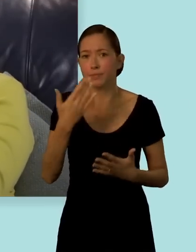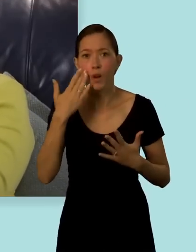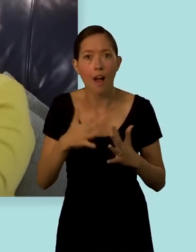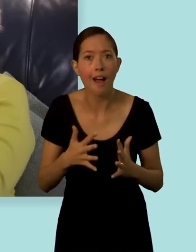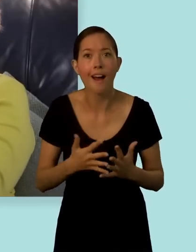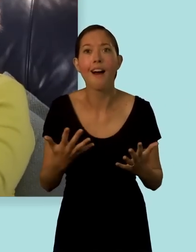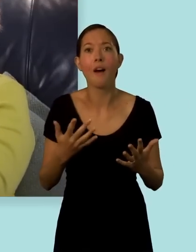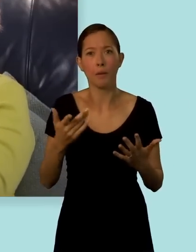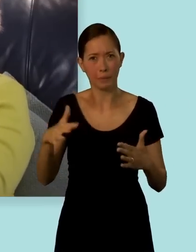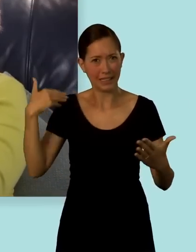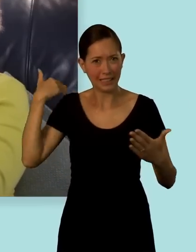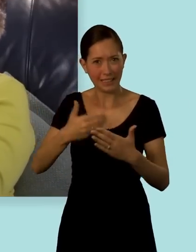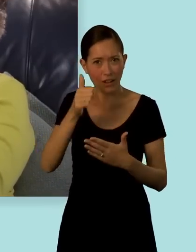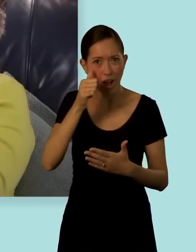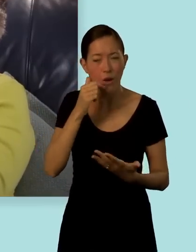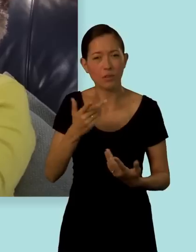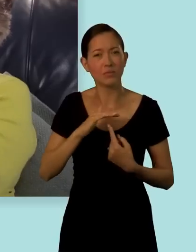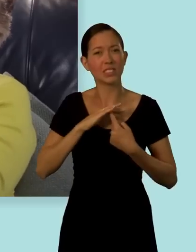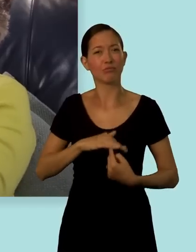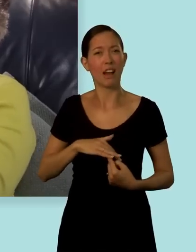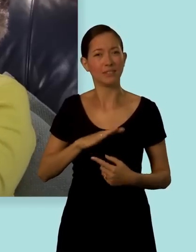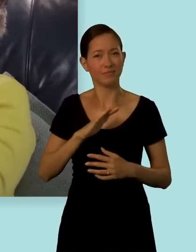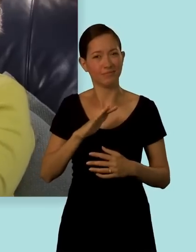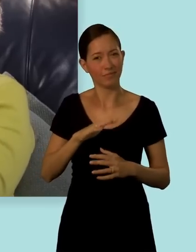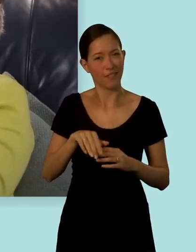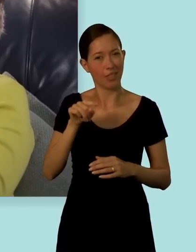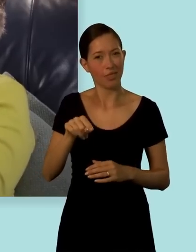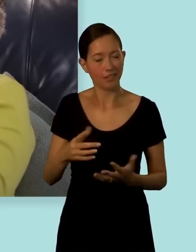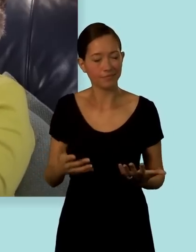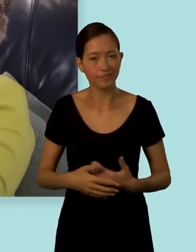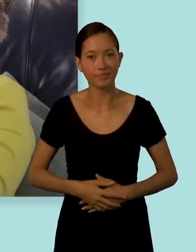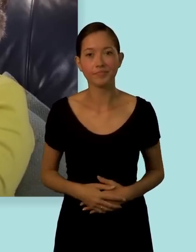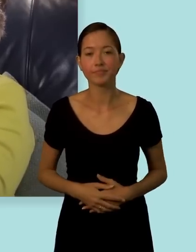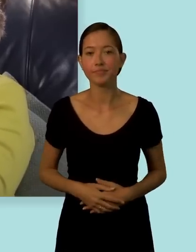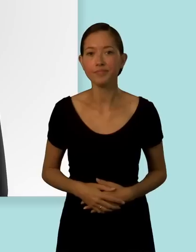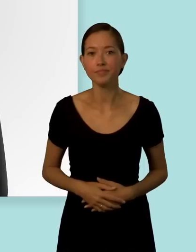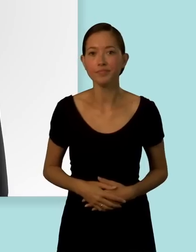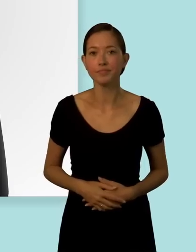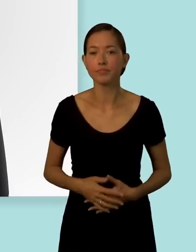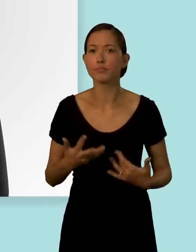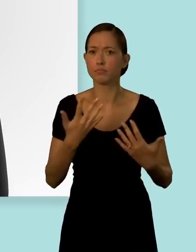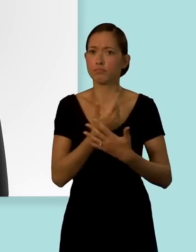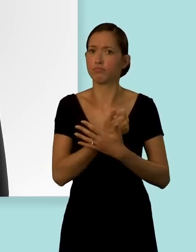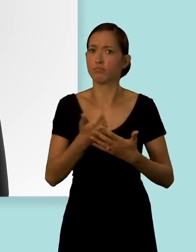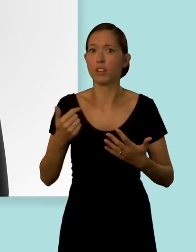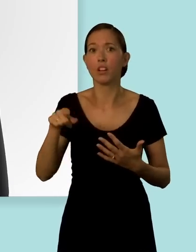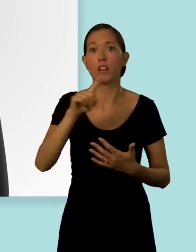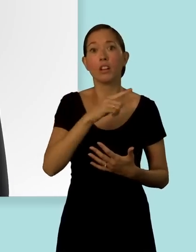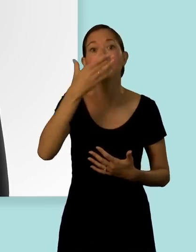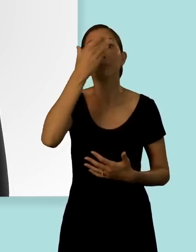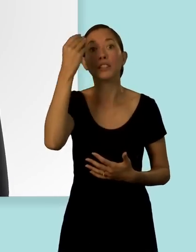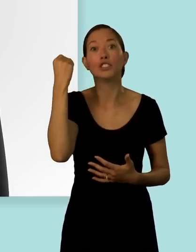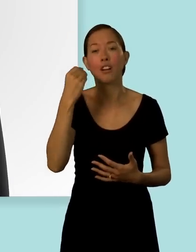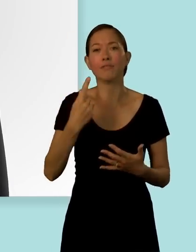get the television to work and things that he's always been able to do, so he gets a bit depressed about that side of it. It's quite common for people with dementia